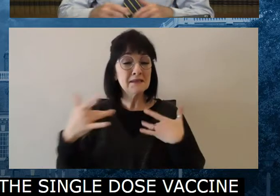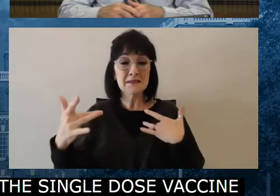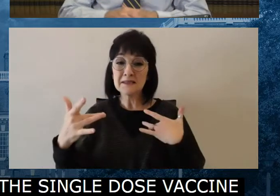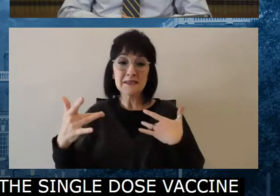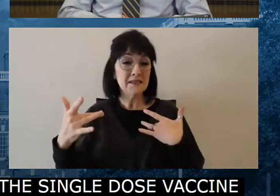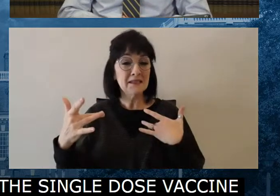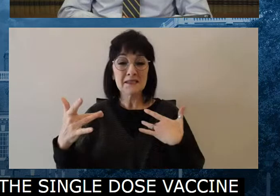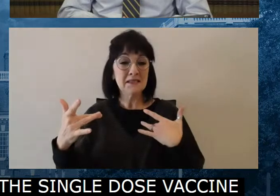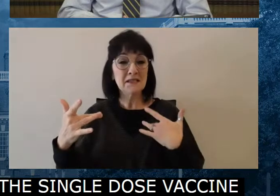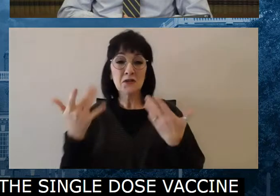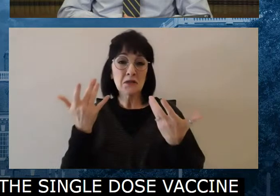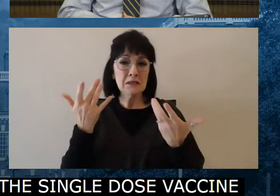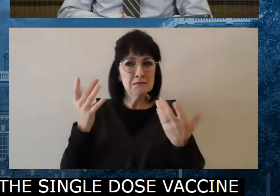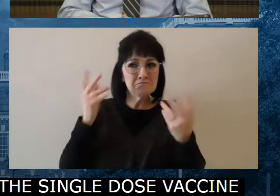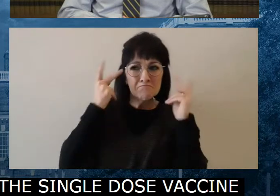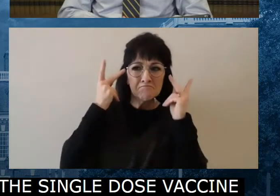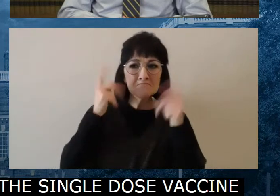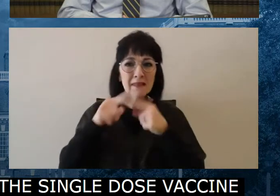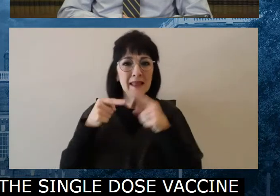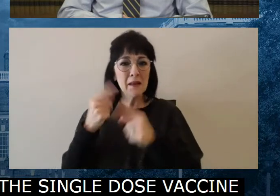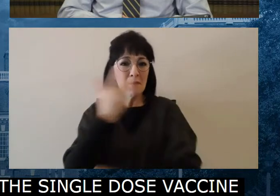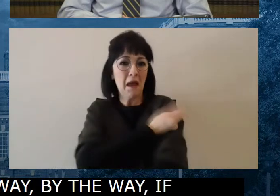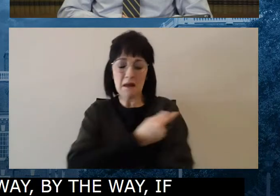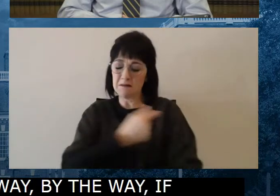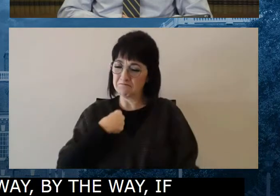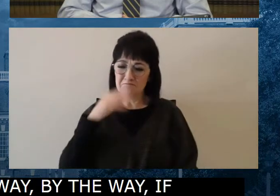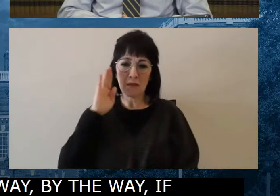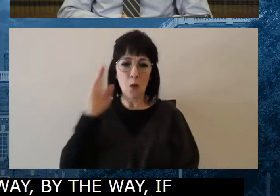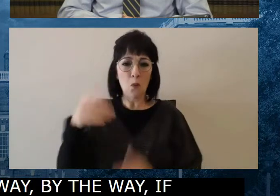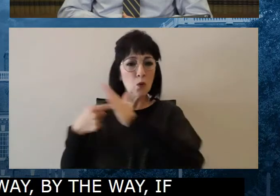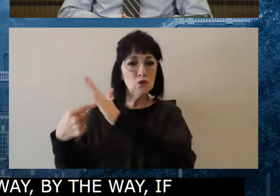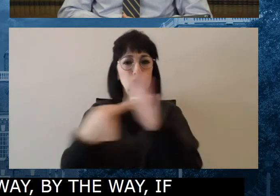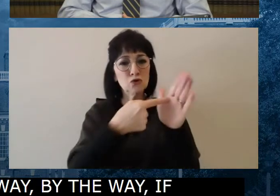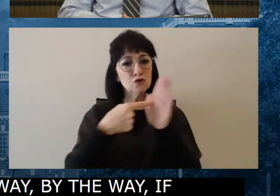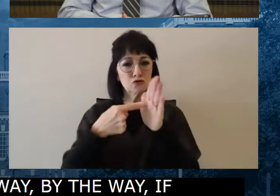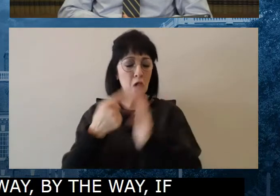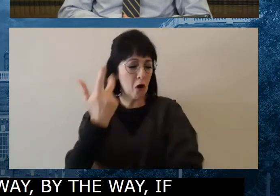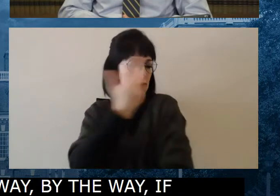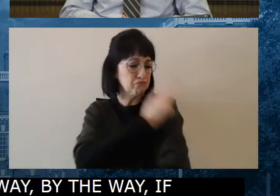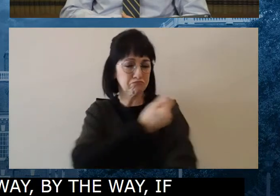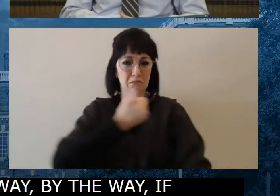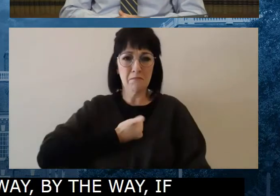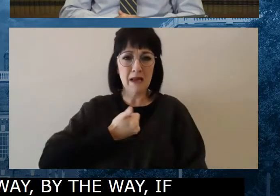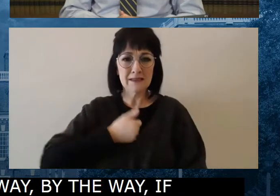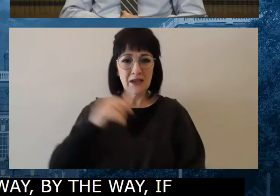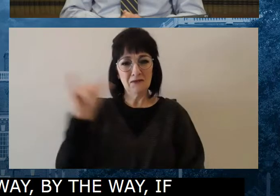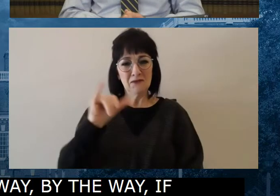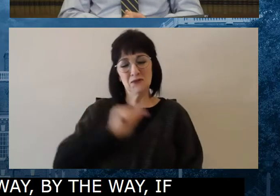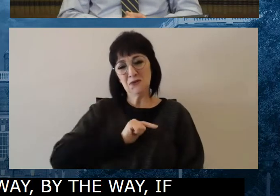the line to set the example that this is a good and effective vaccine. Dr. Rattay.